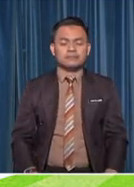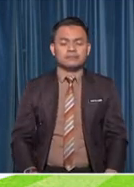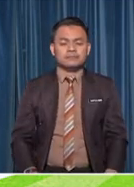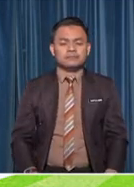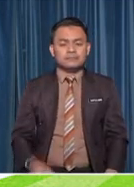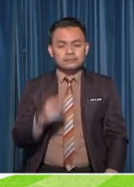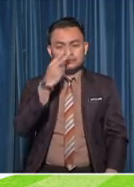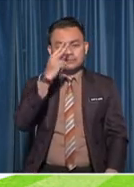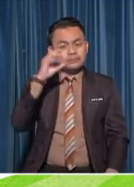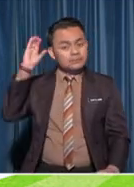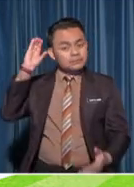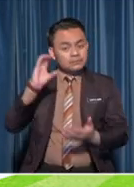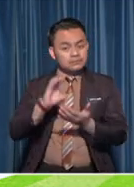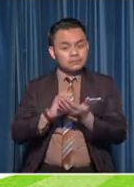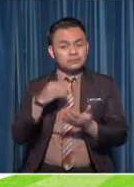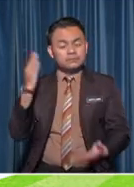Look at these pictures.